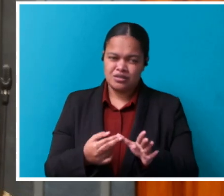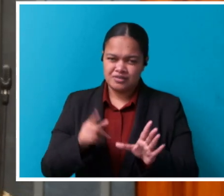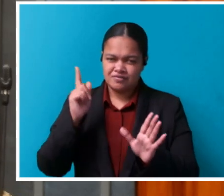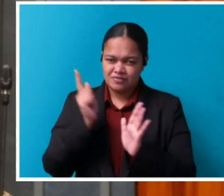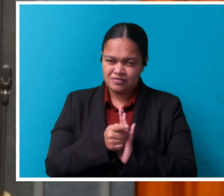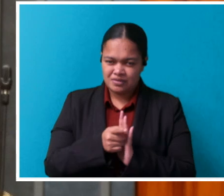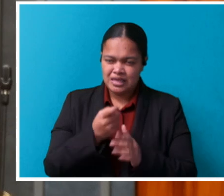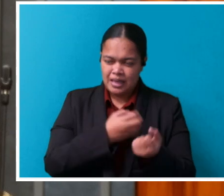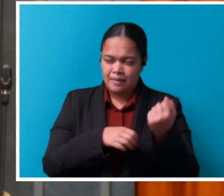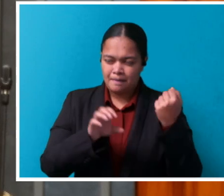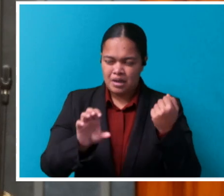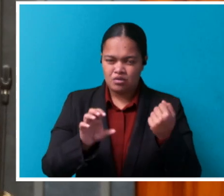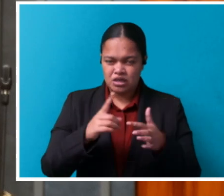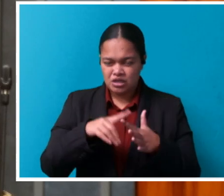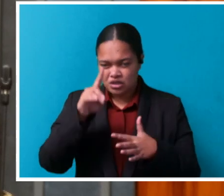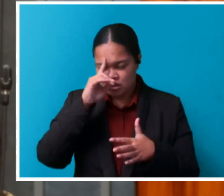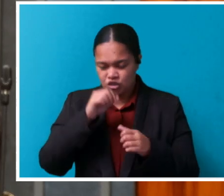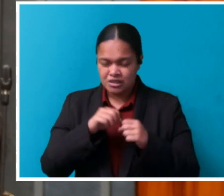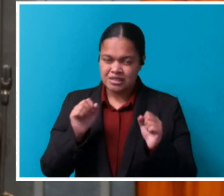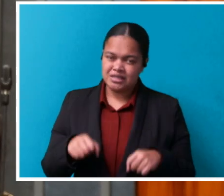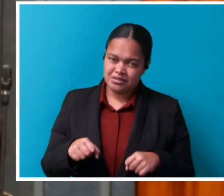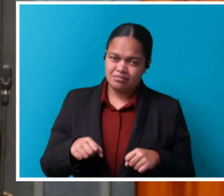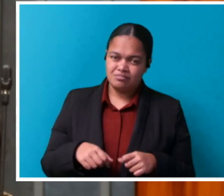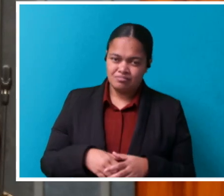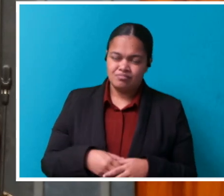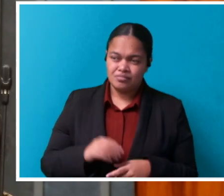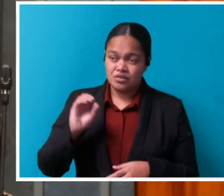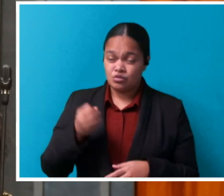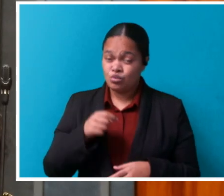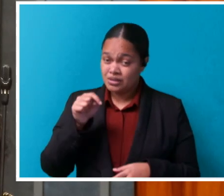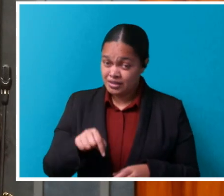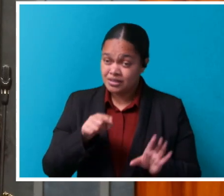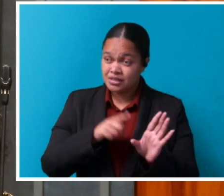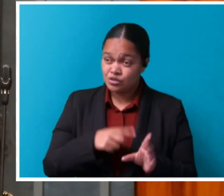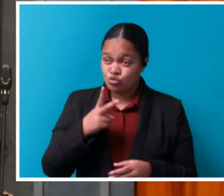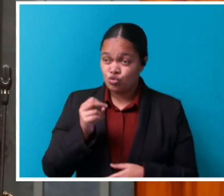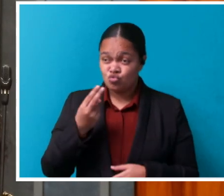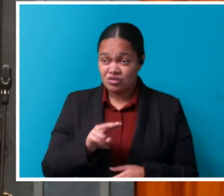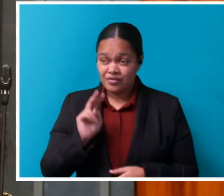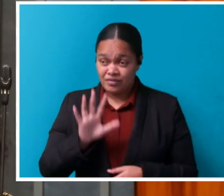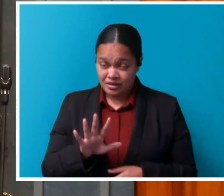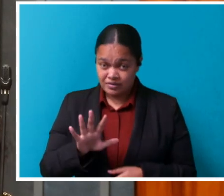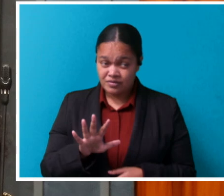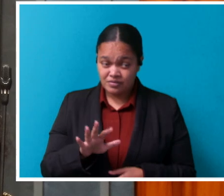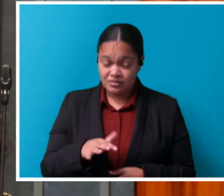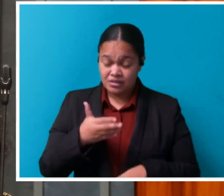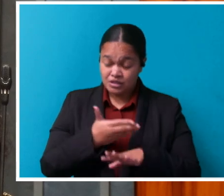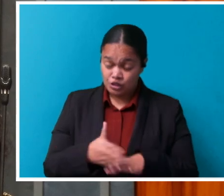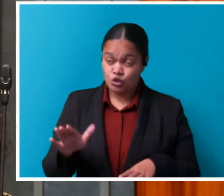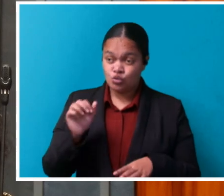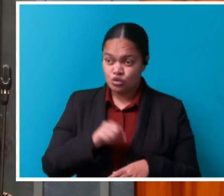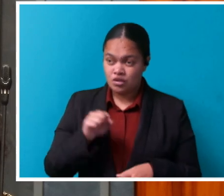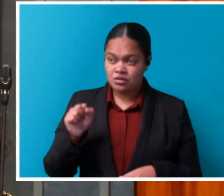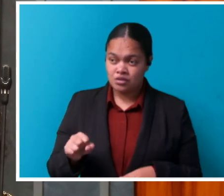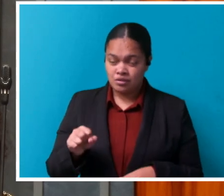and empowering education system. This year's 2025, highest new scholarship recipients are from